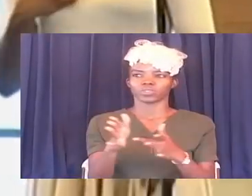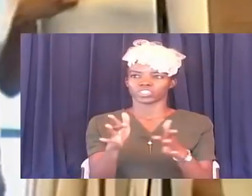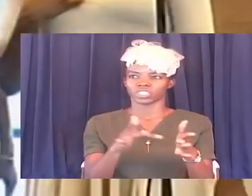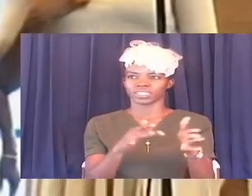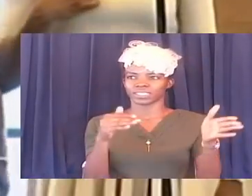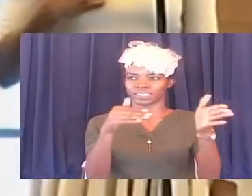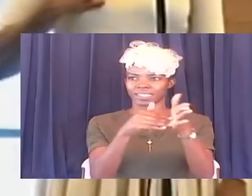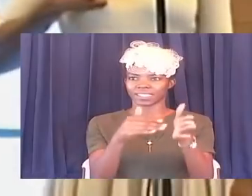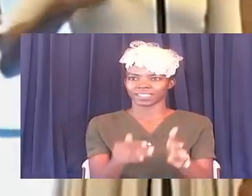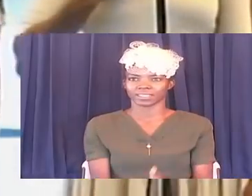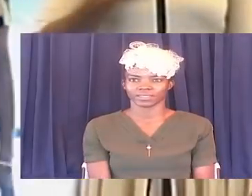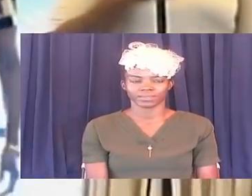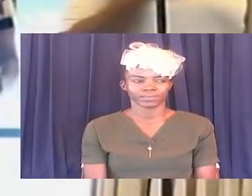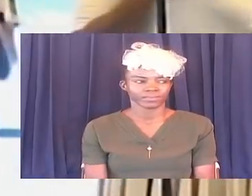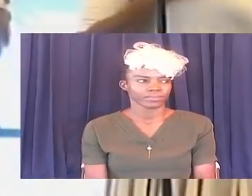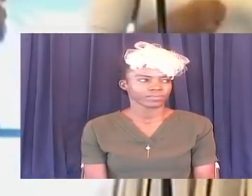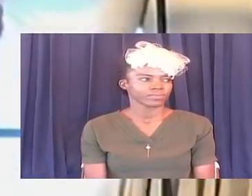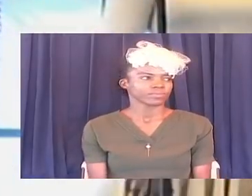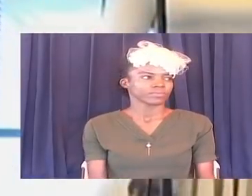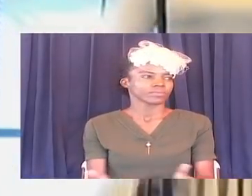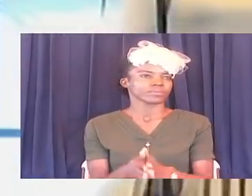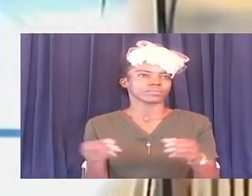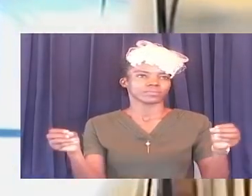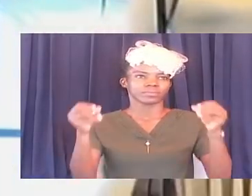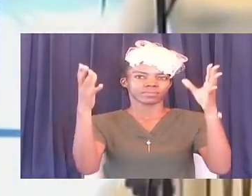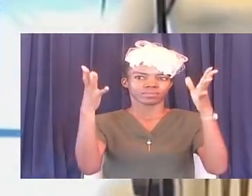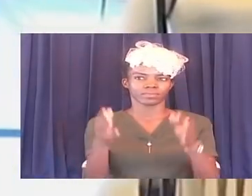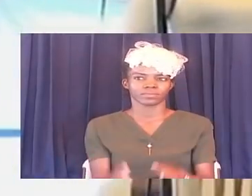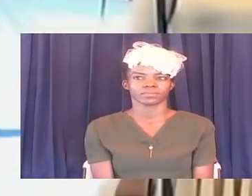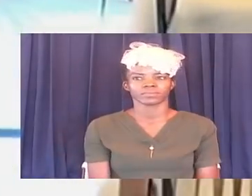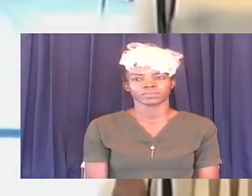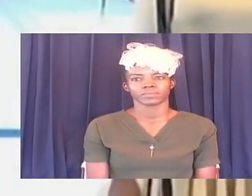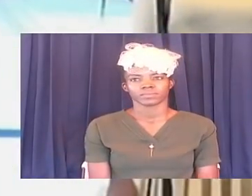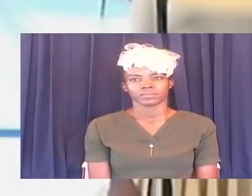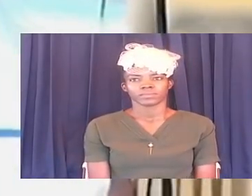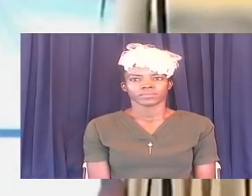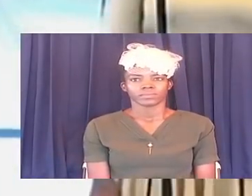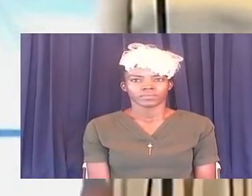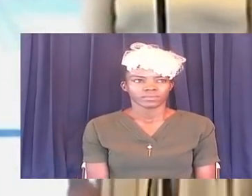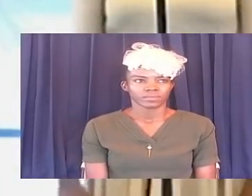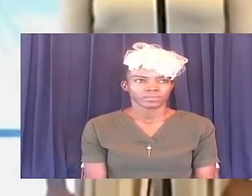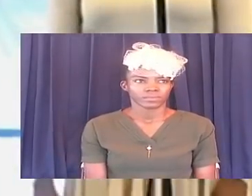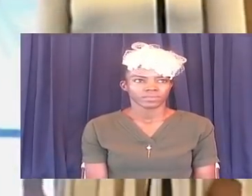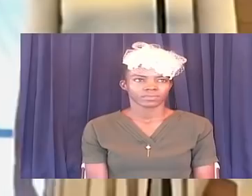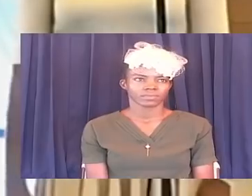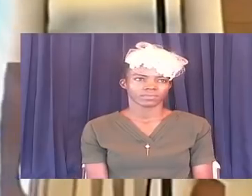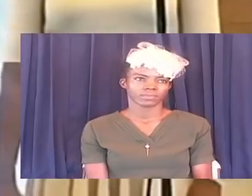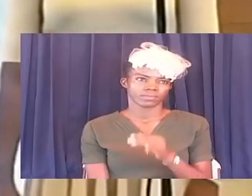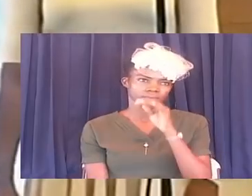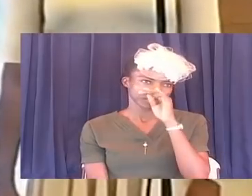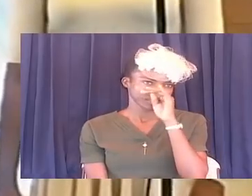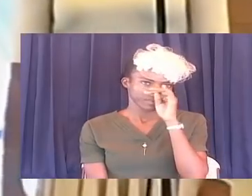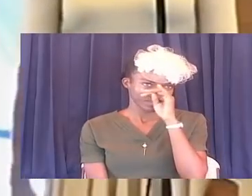time? Jesus. Hallelujah, Lord. You're worthy. You're worthy to be praised.